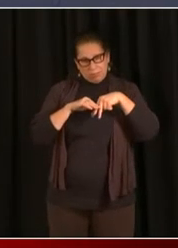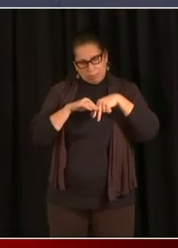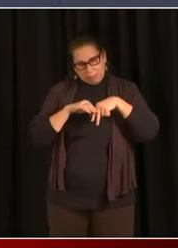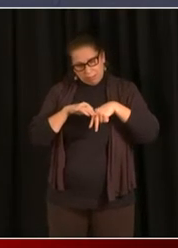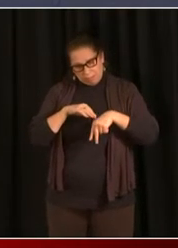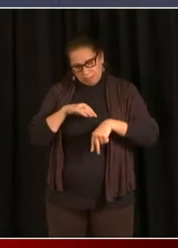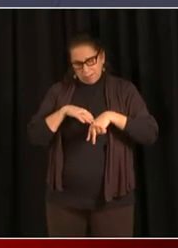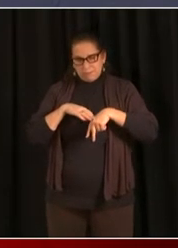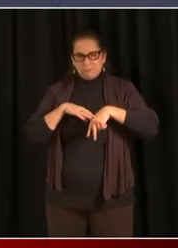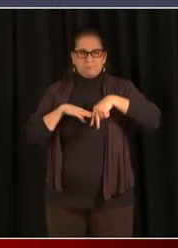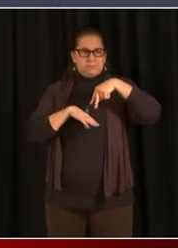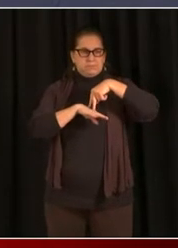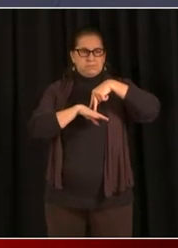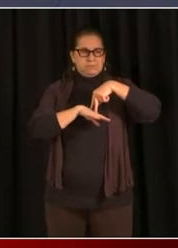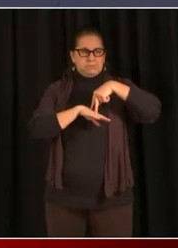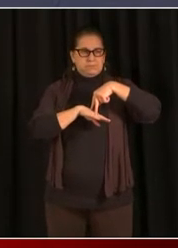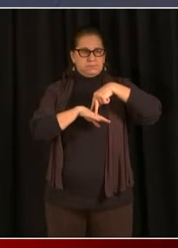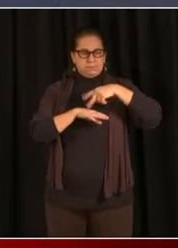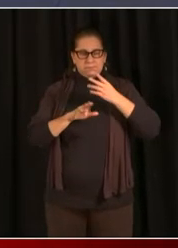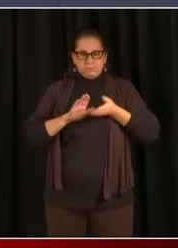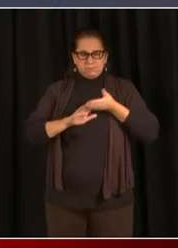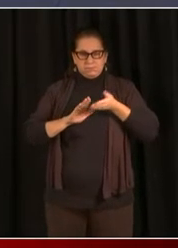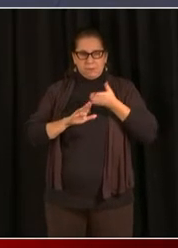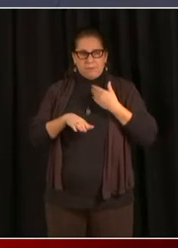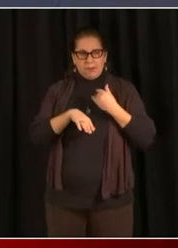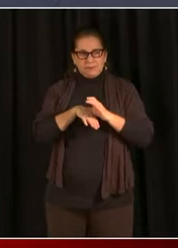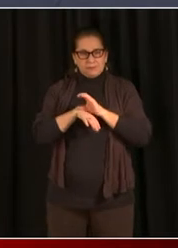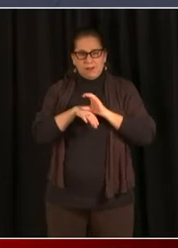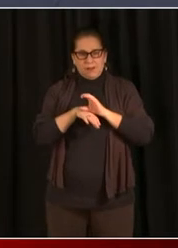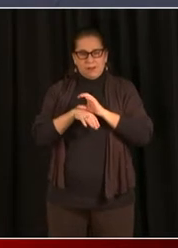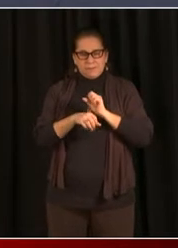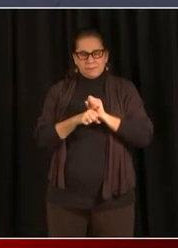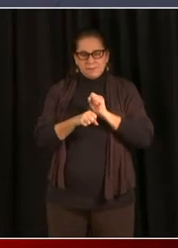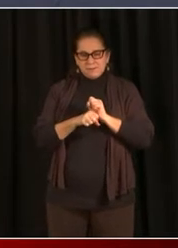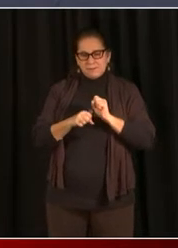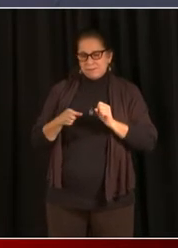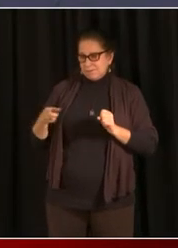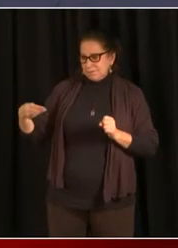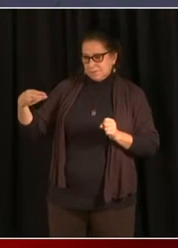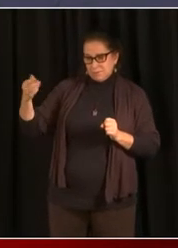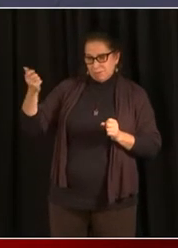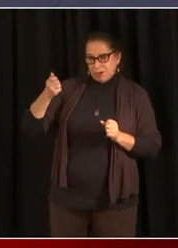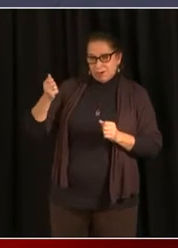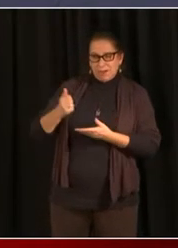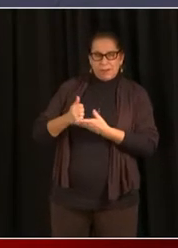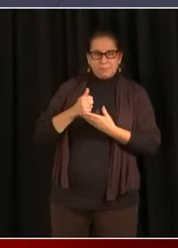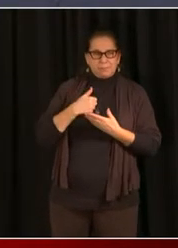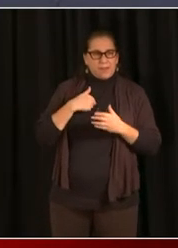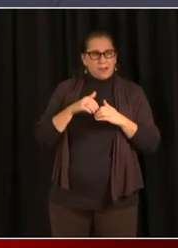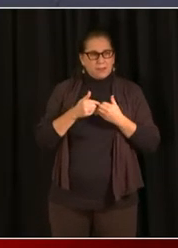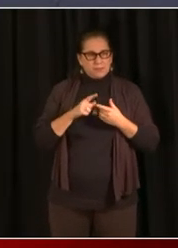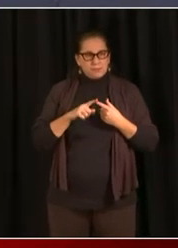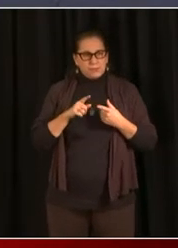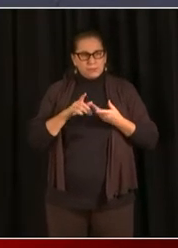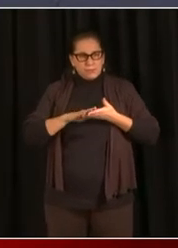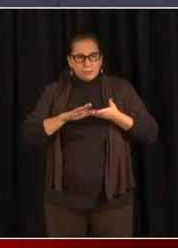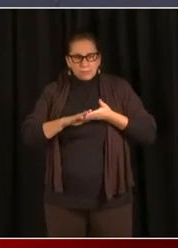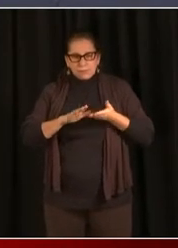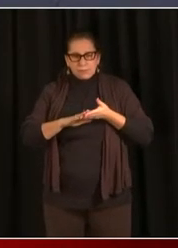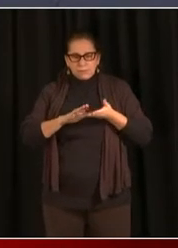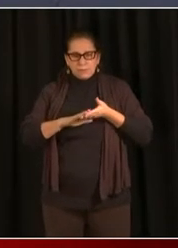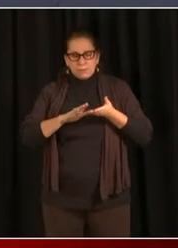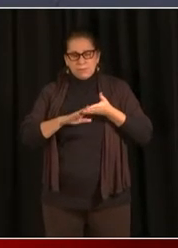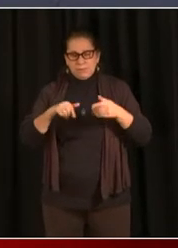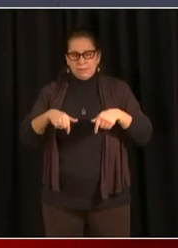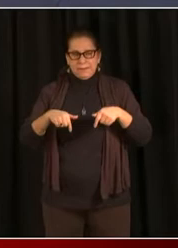improve our business, to create more jobs, to create better economy. But what is